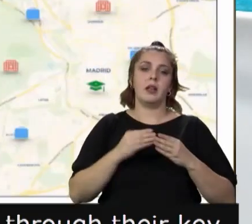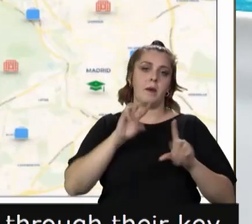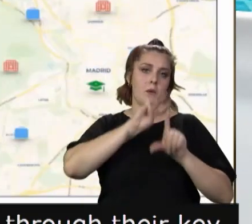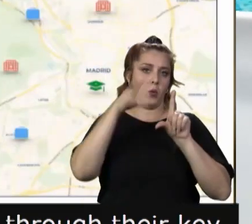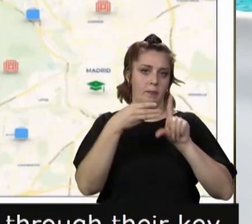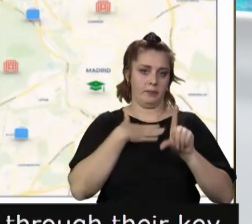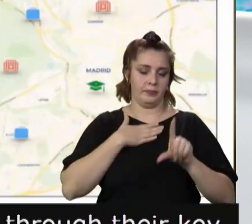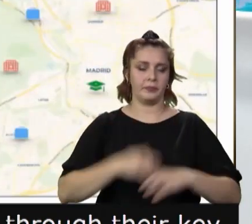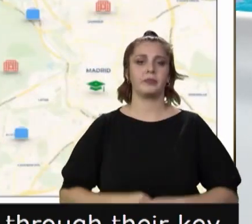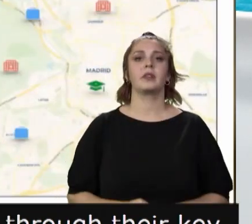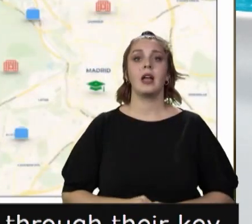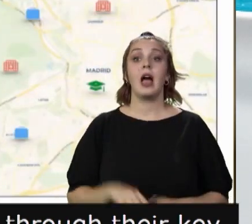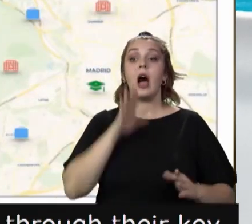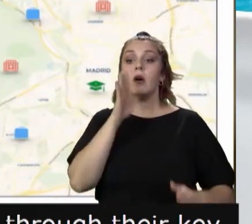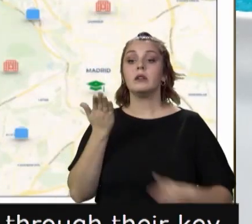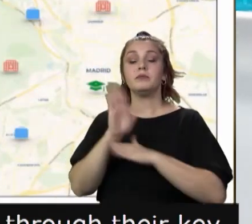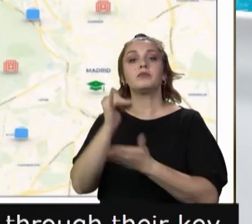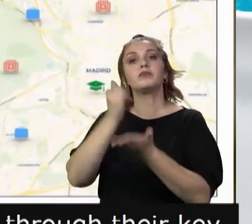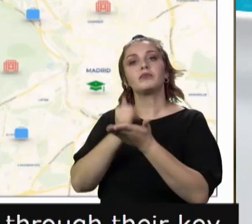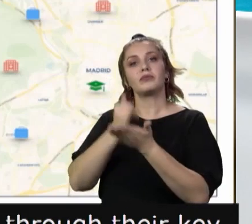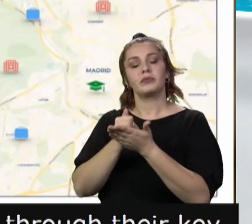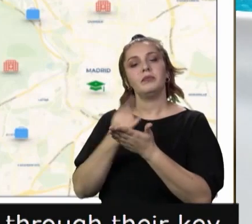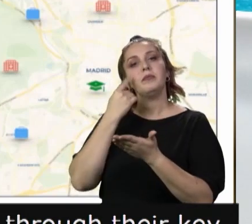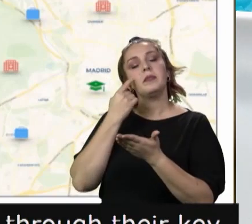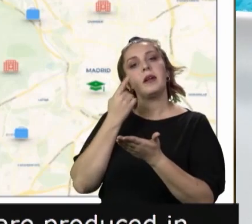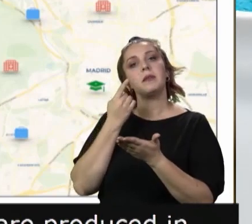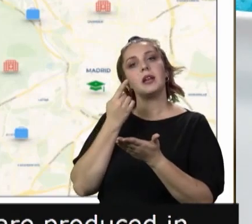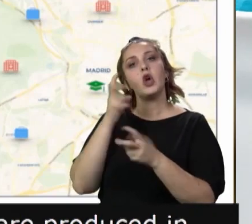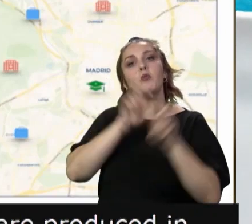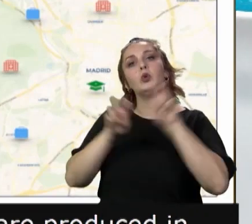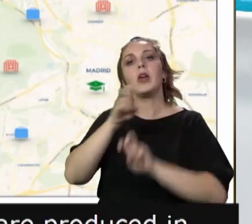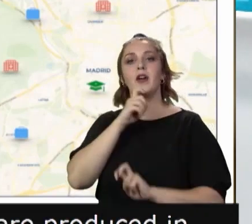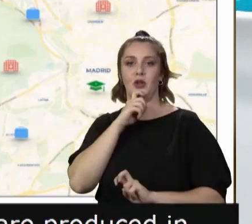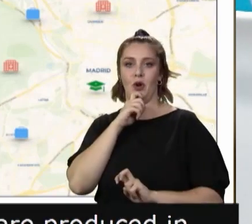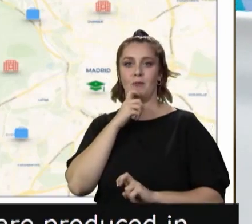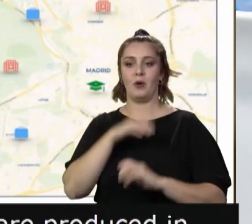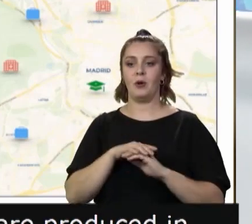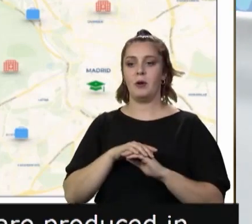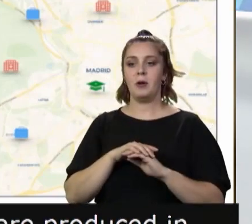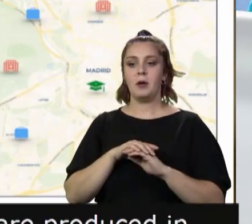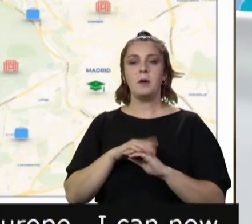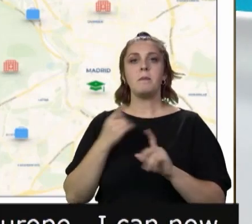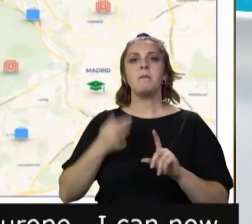of development in the whole of Europe. I can now show you a mock-up of how this